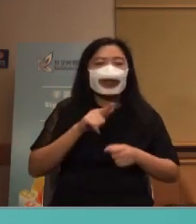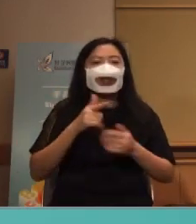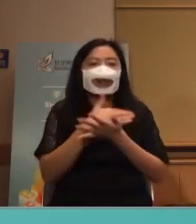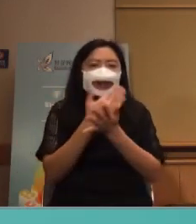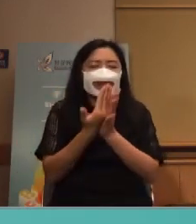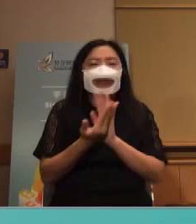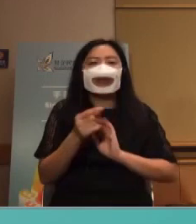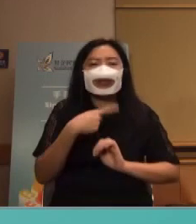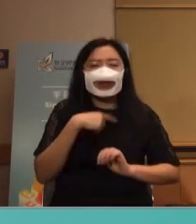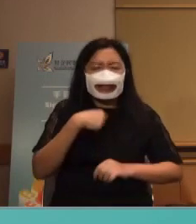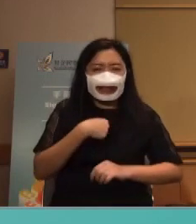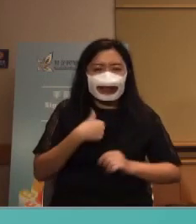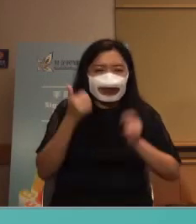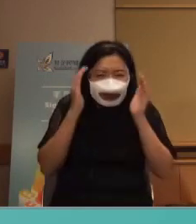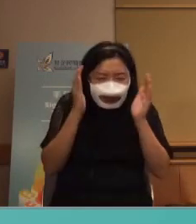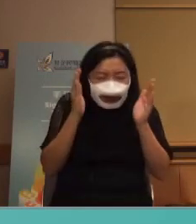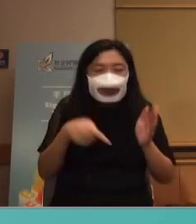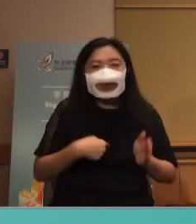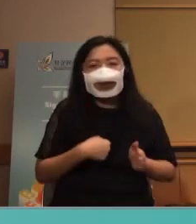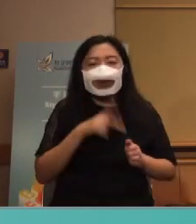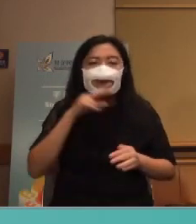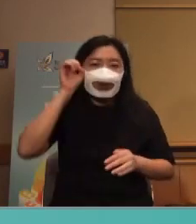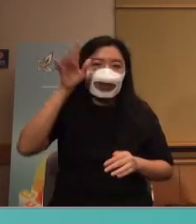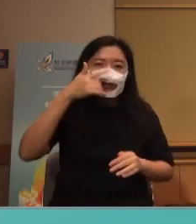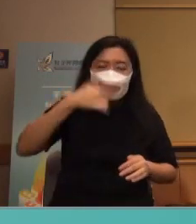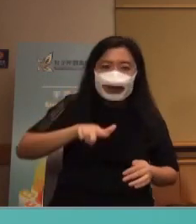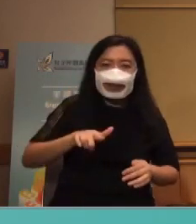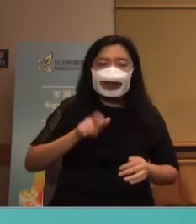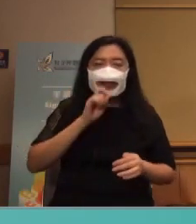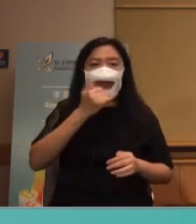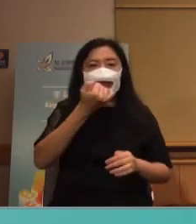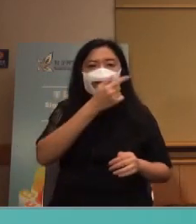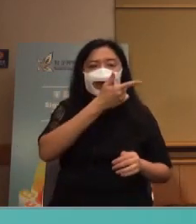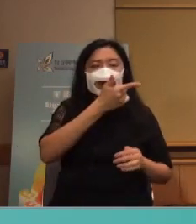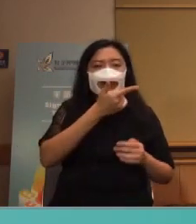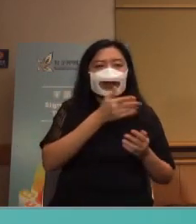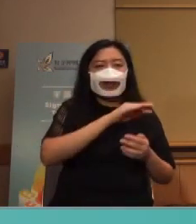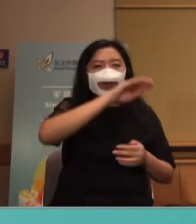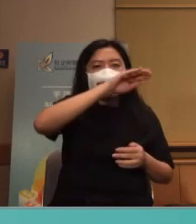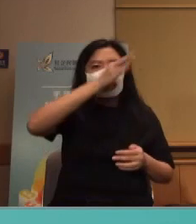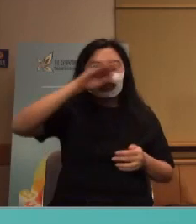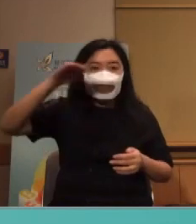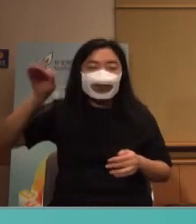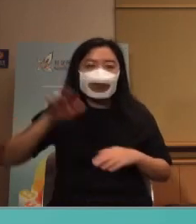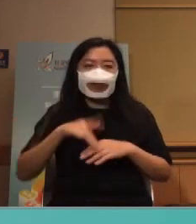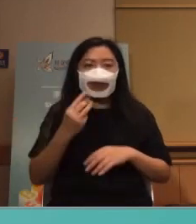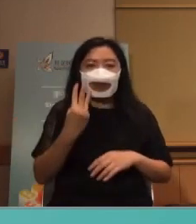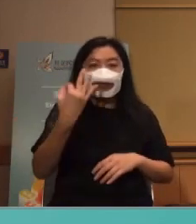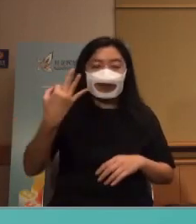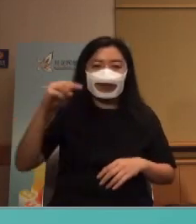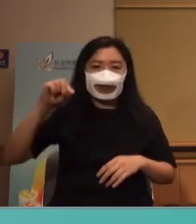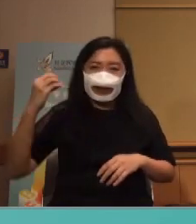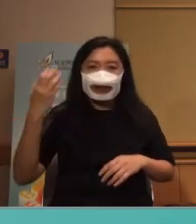innovator curve, right? And crypto, metaverse, Web3 was still in the very early adoption phase of the